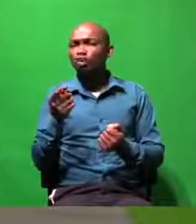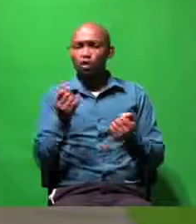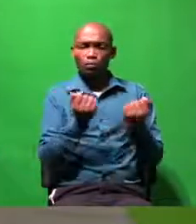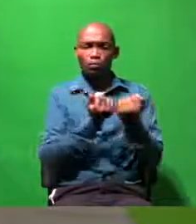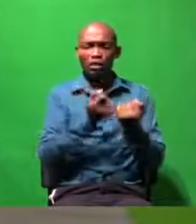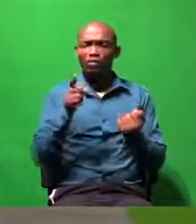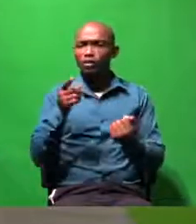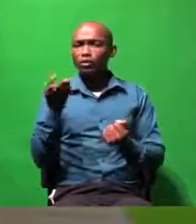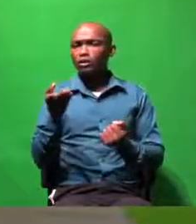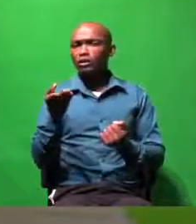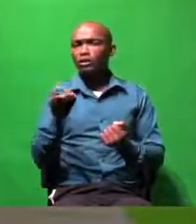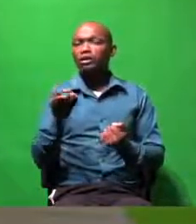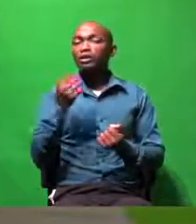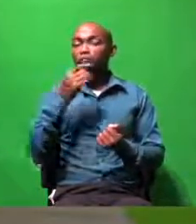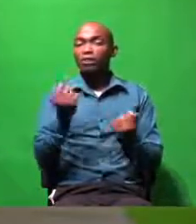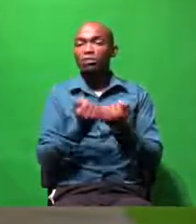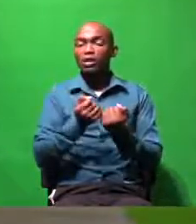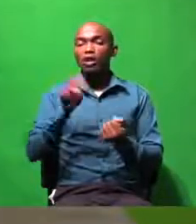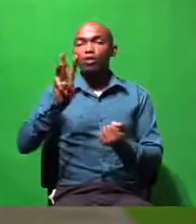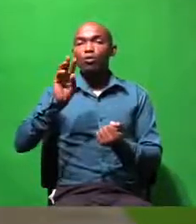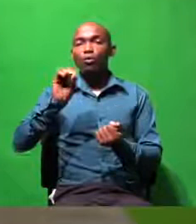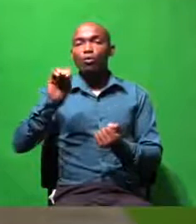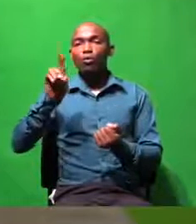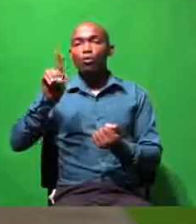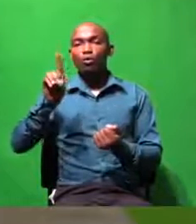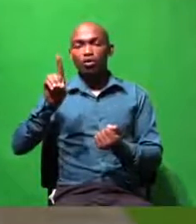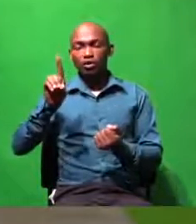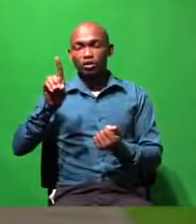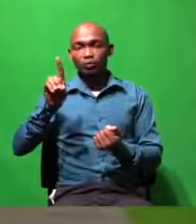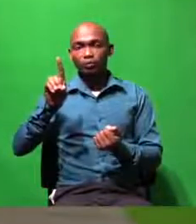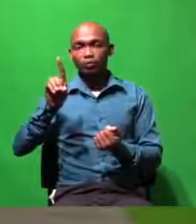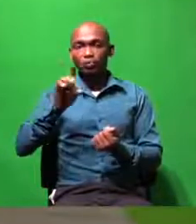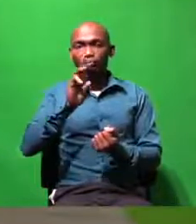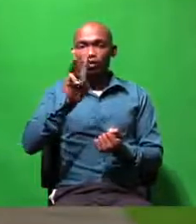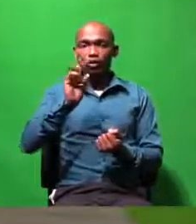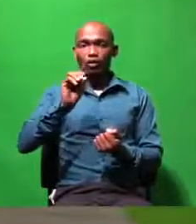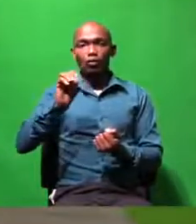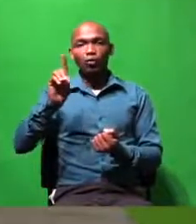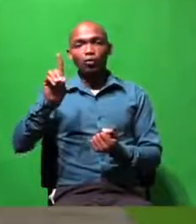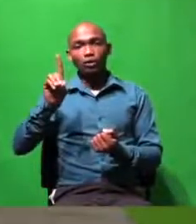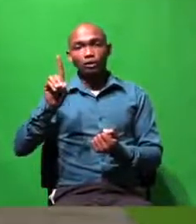This is made up of wood. Is made up of wood.